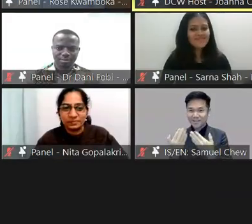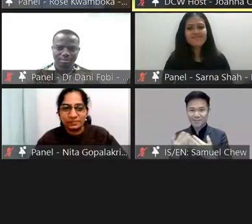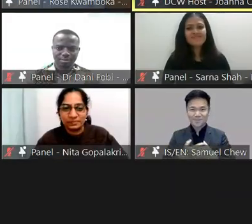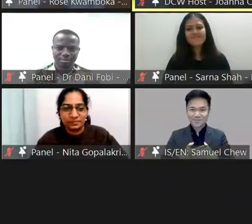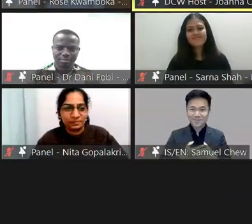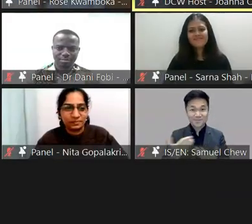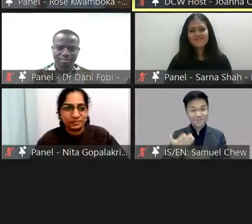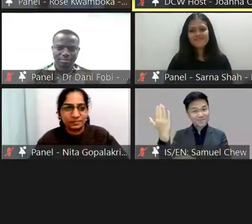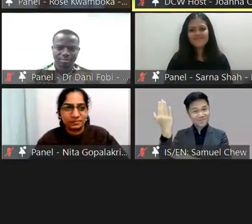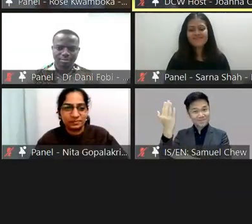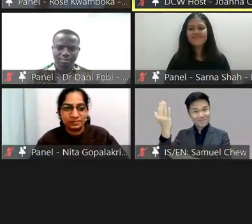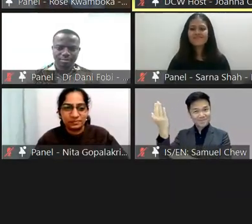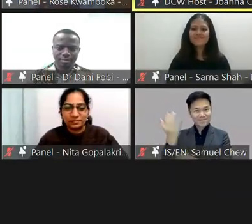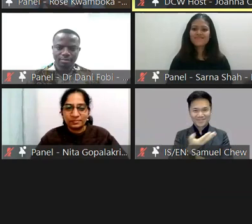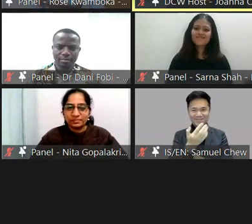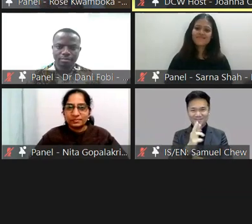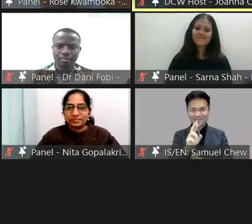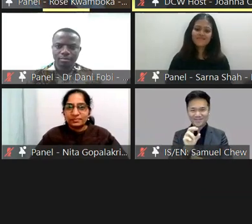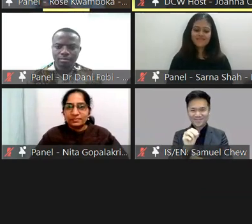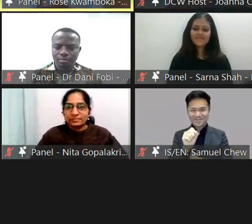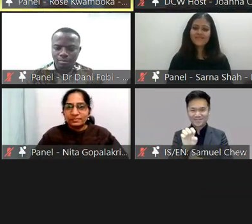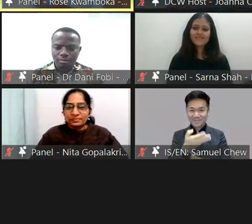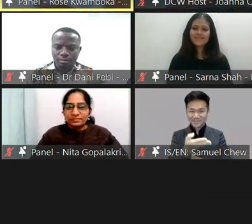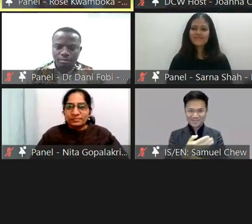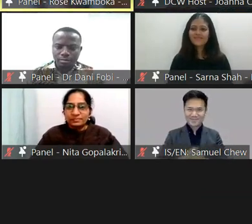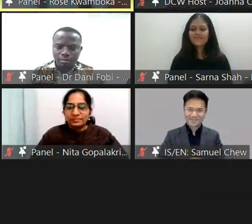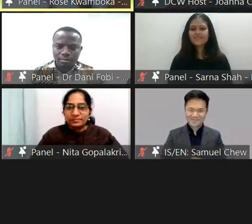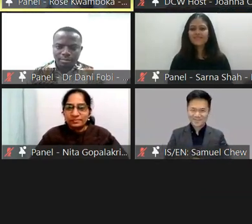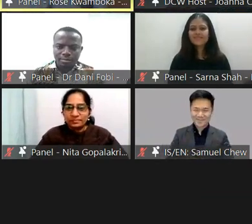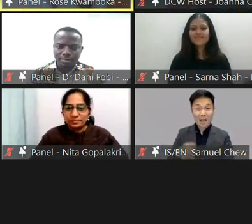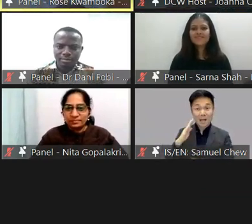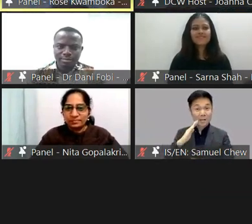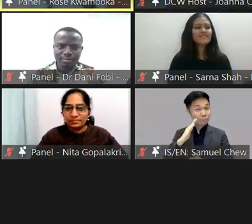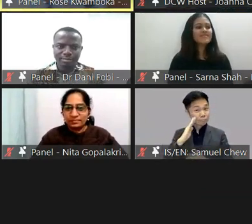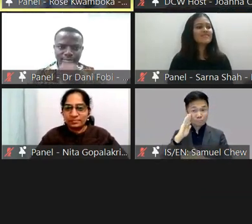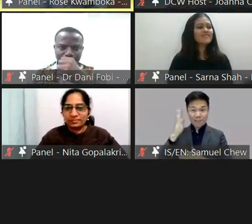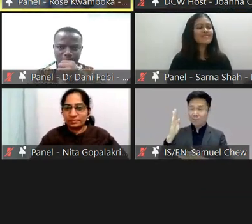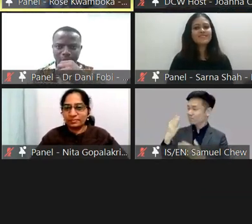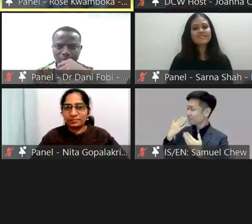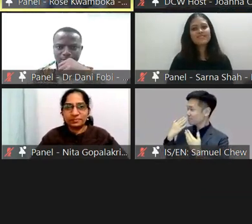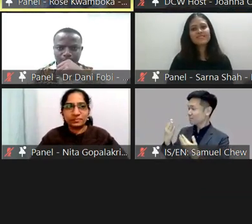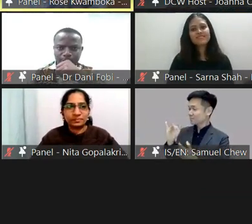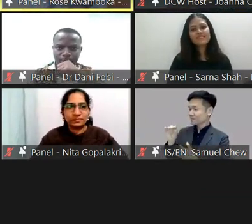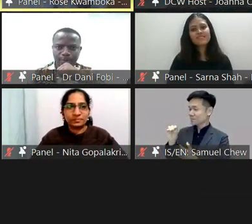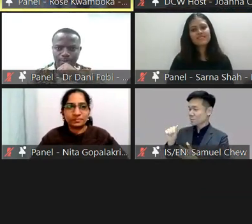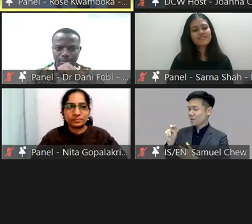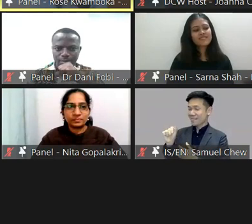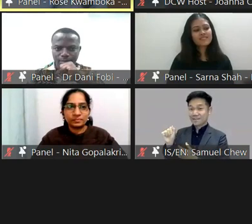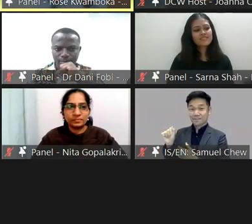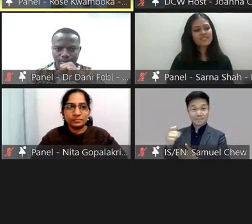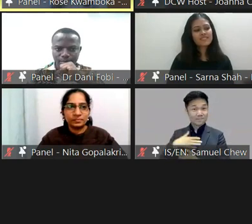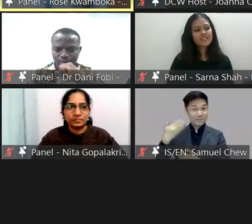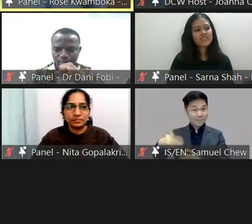Yeah, thank you very much, Joanna. As I mentioned before, my name is Rose